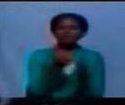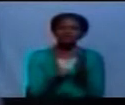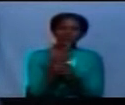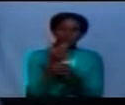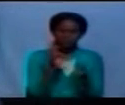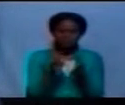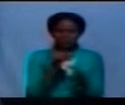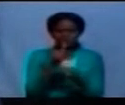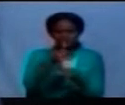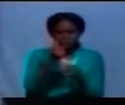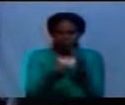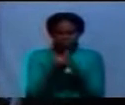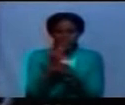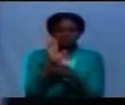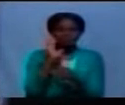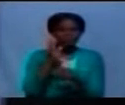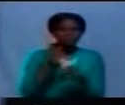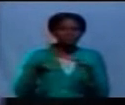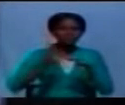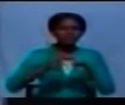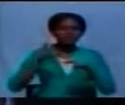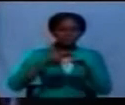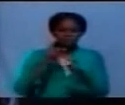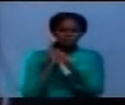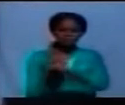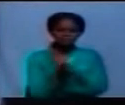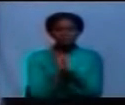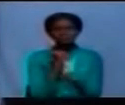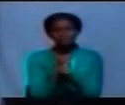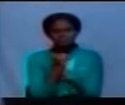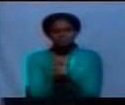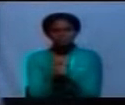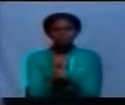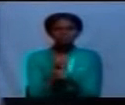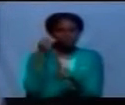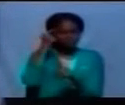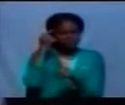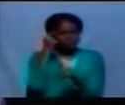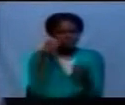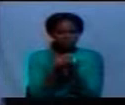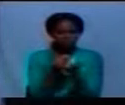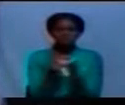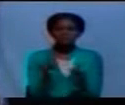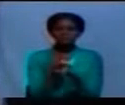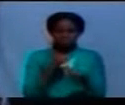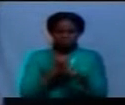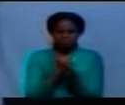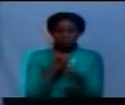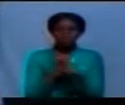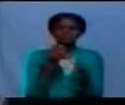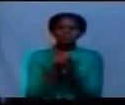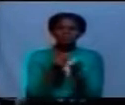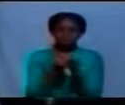are increasing your wealth, protecting jobs, protecting government revenue, and creating a stable financial system.